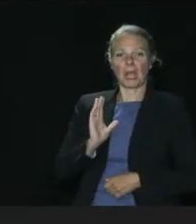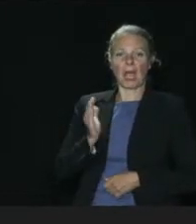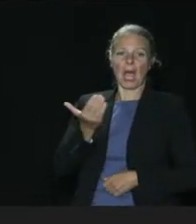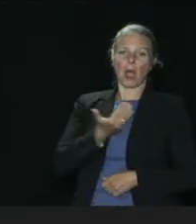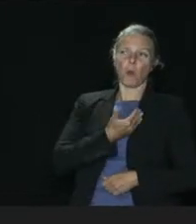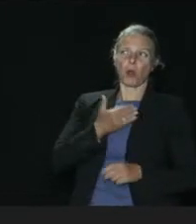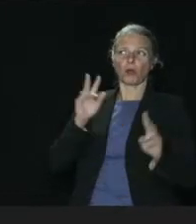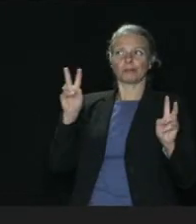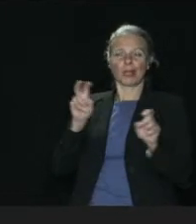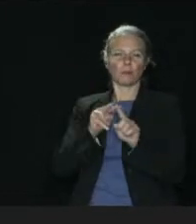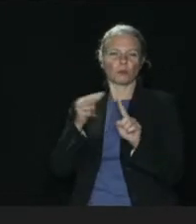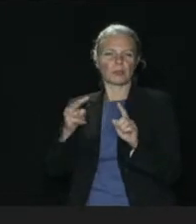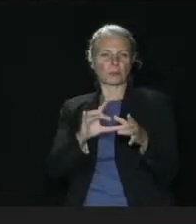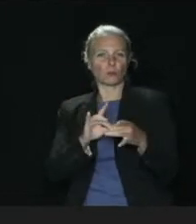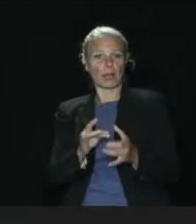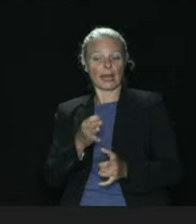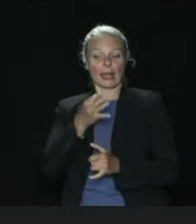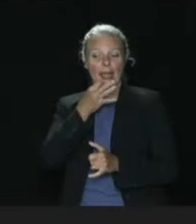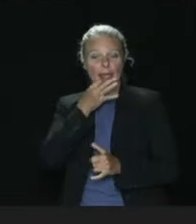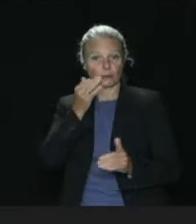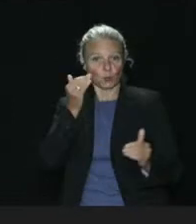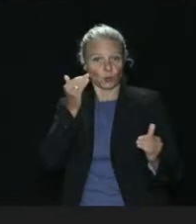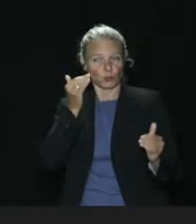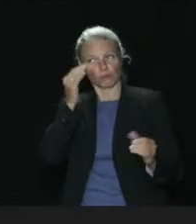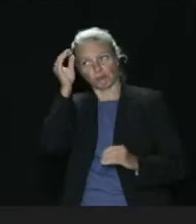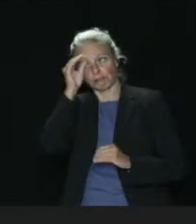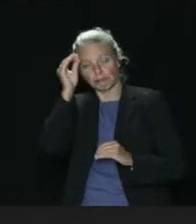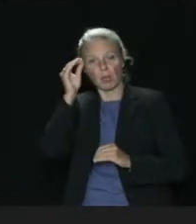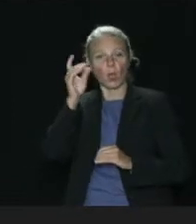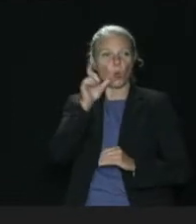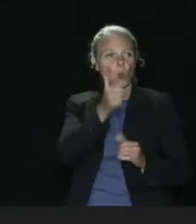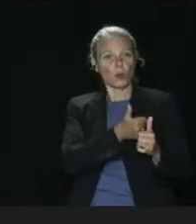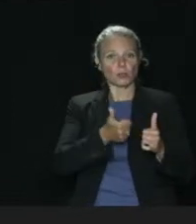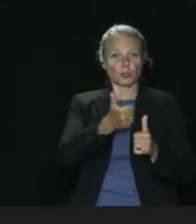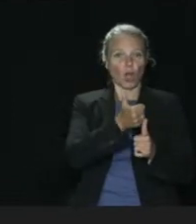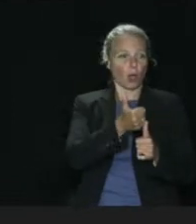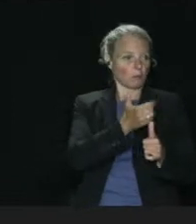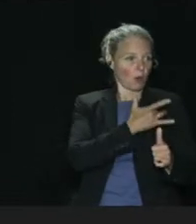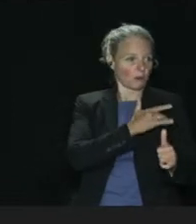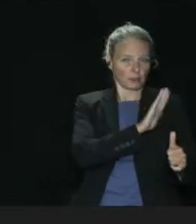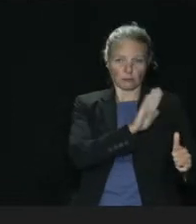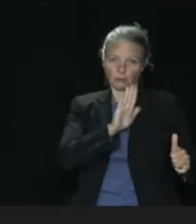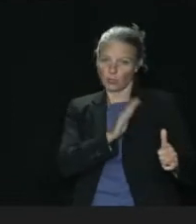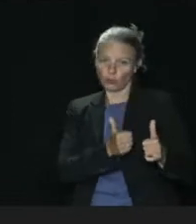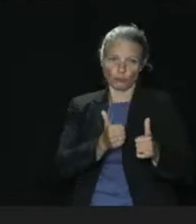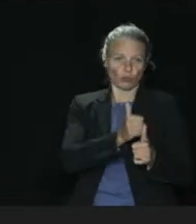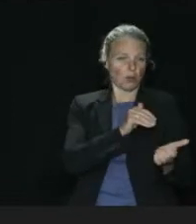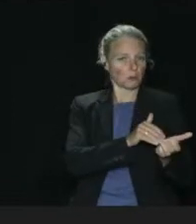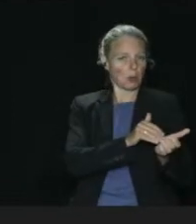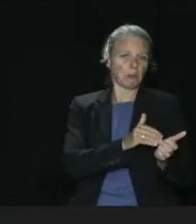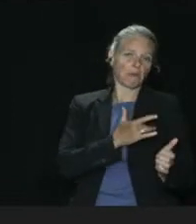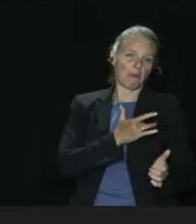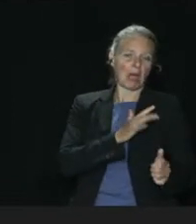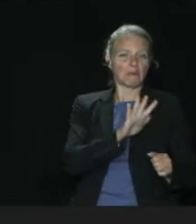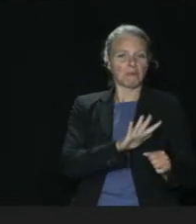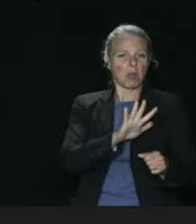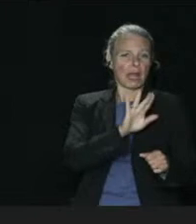perspective, the chief medical officers across the country have thought that somewhere between that 8 to 10